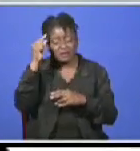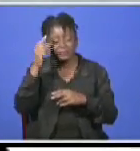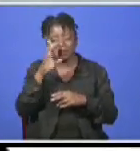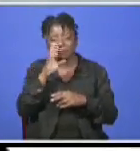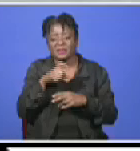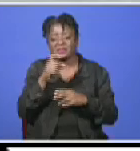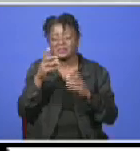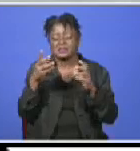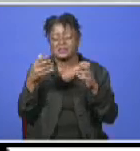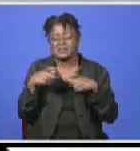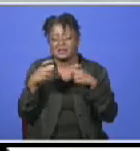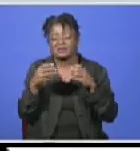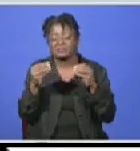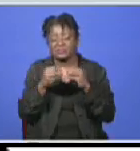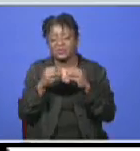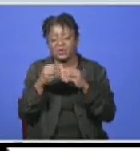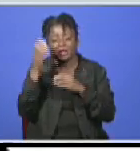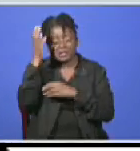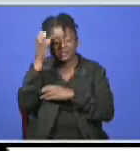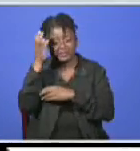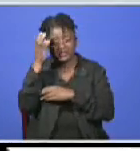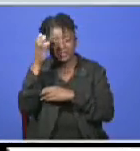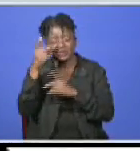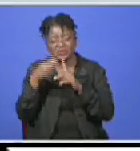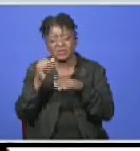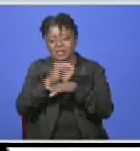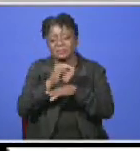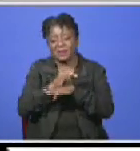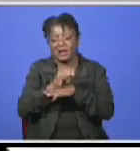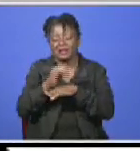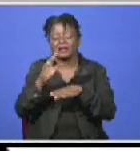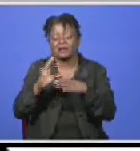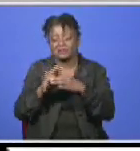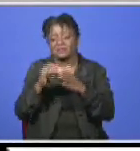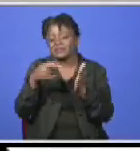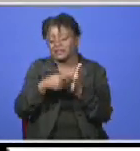impact this development just may bring. Antoinette Smith, ZNS Network News.